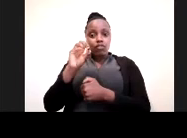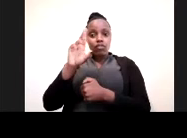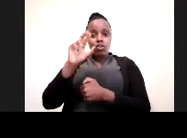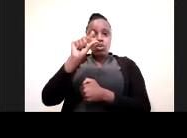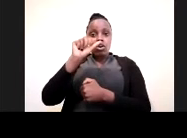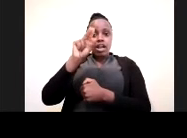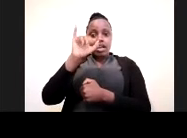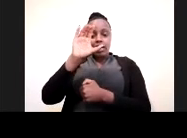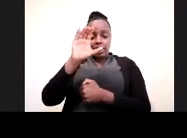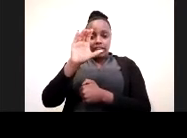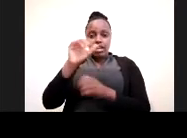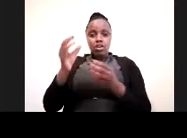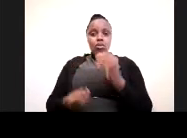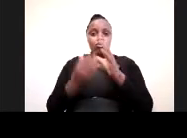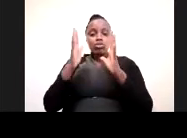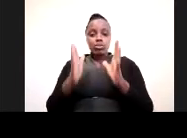So next slide, please.